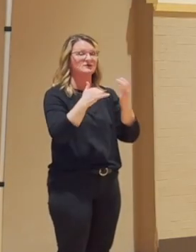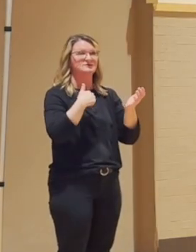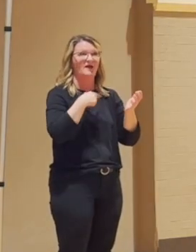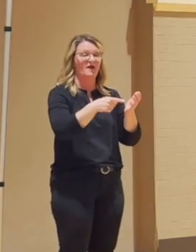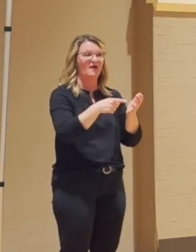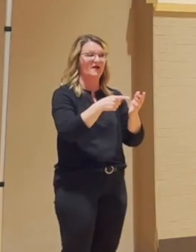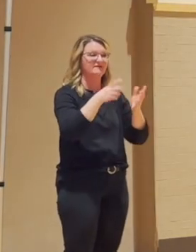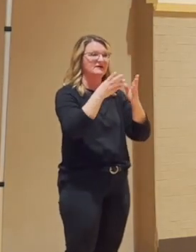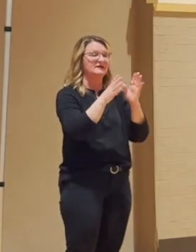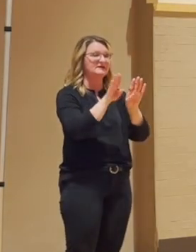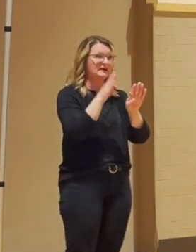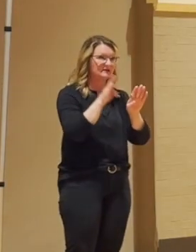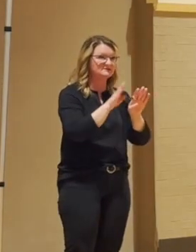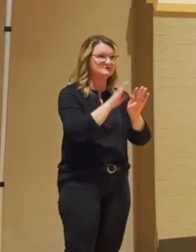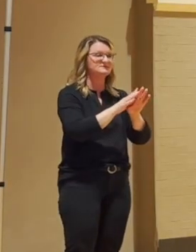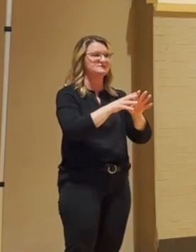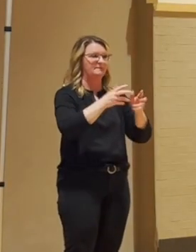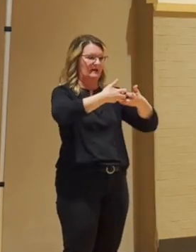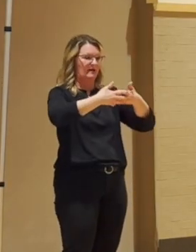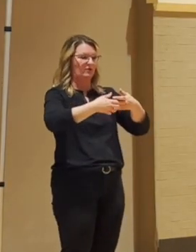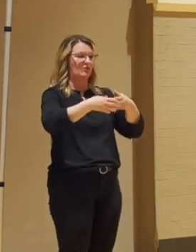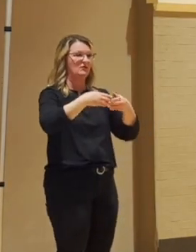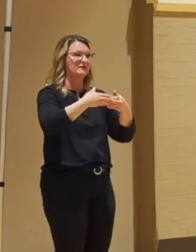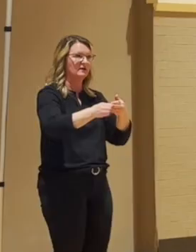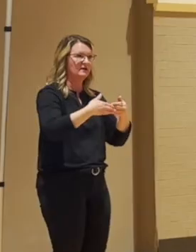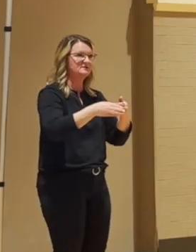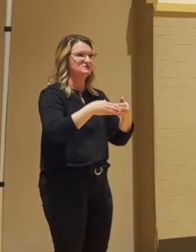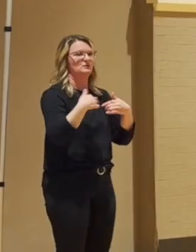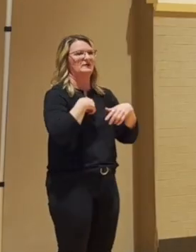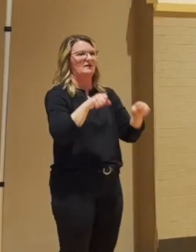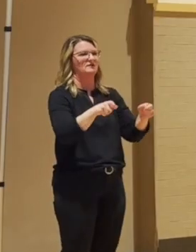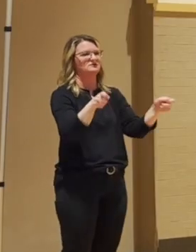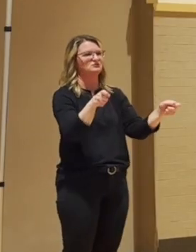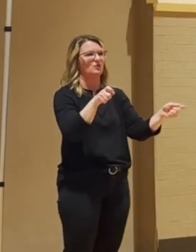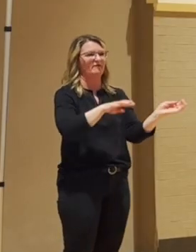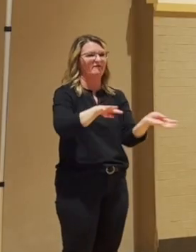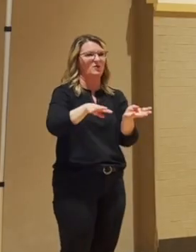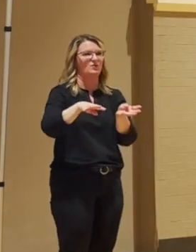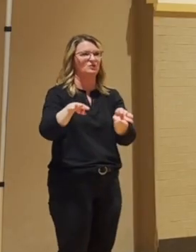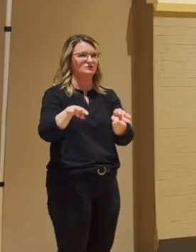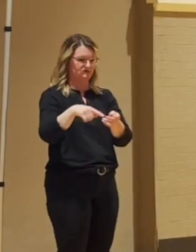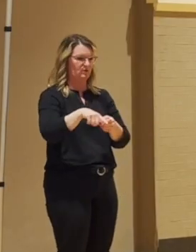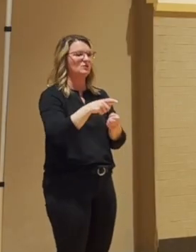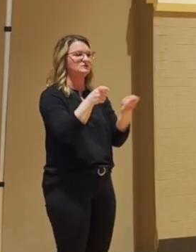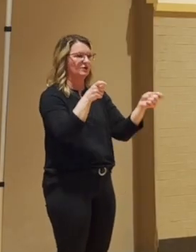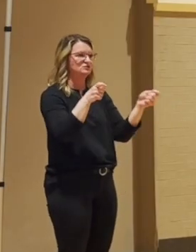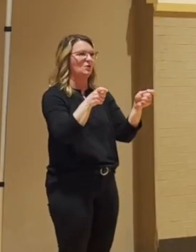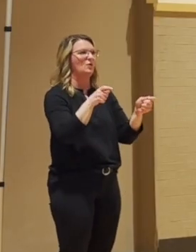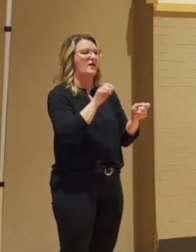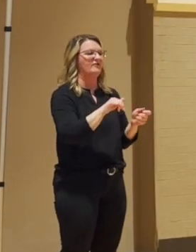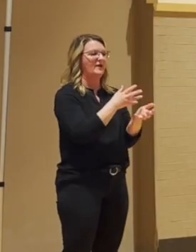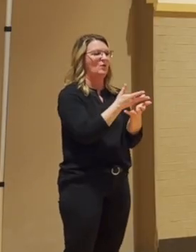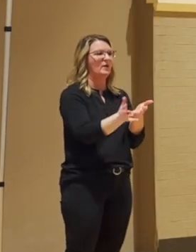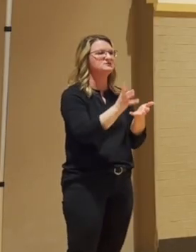and gates, mechanical gates, that allow us to control the flow. And those flows are controlled at our wastewater treatment